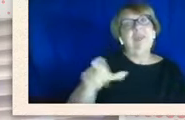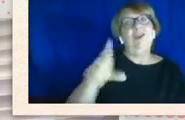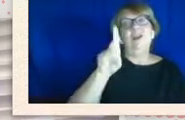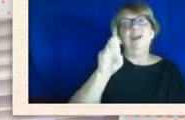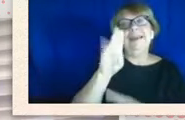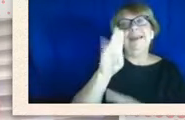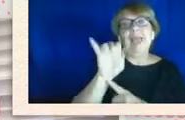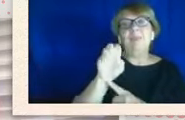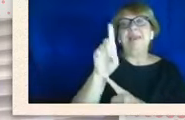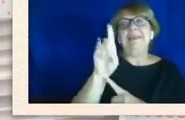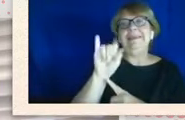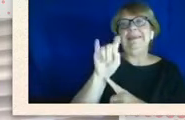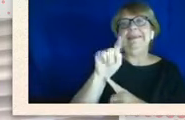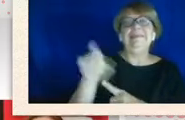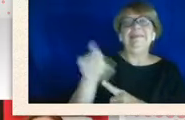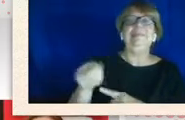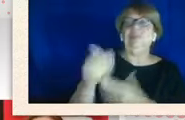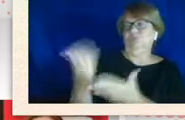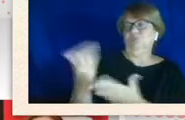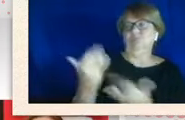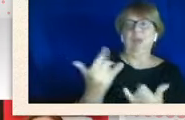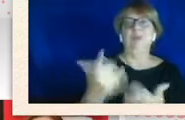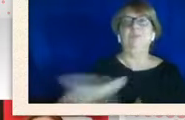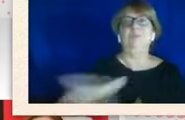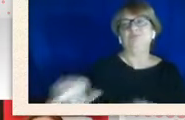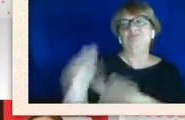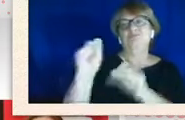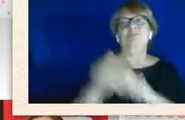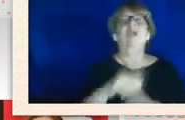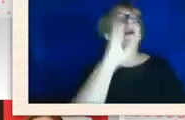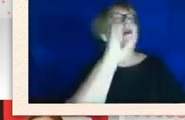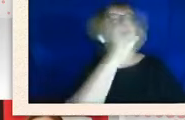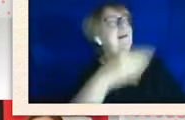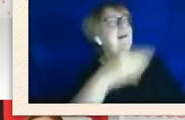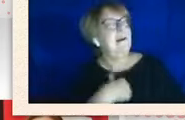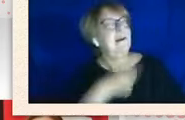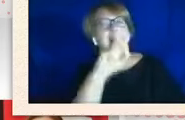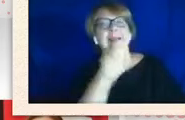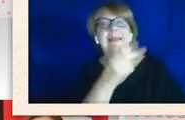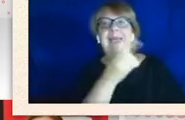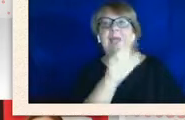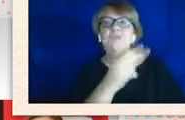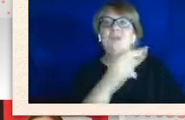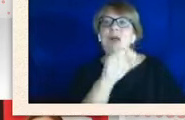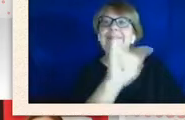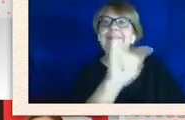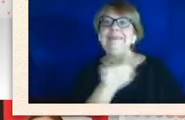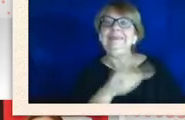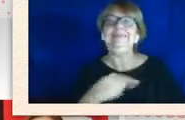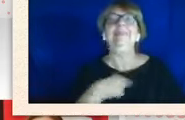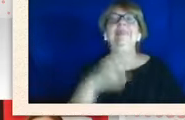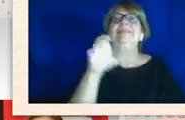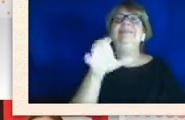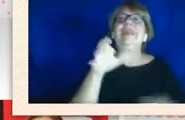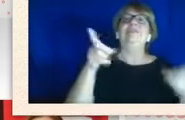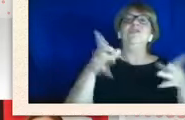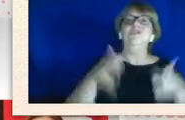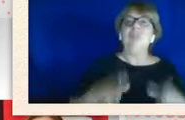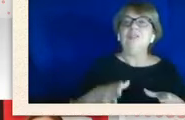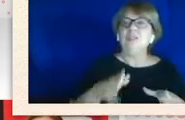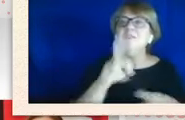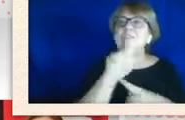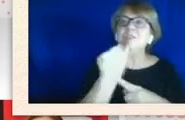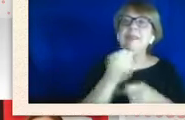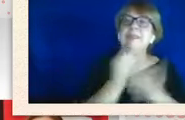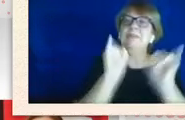so I'll throw it to Debbie now. Hi, I'm Deborah Dietz. I'm the Executive Director of Disability Independence Group. On the screen,